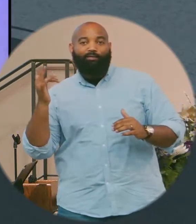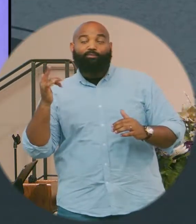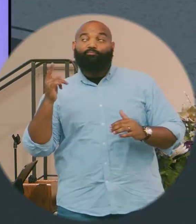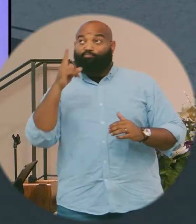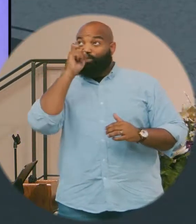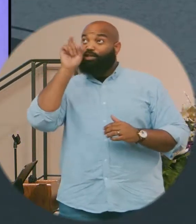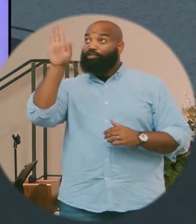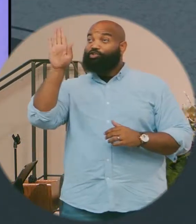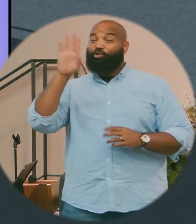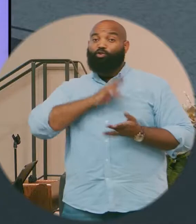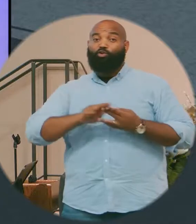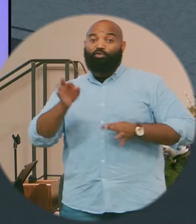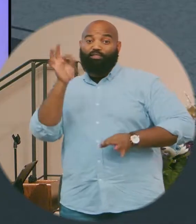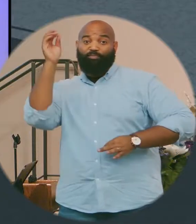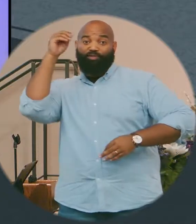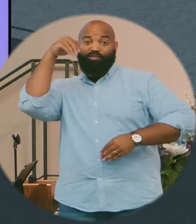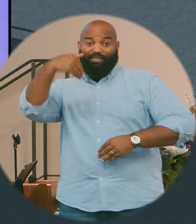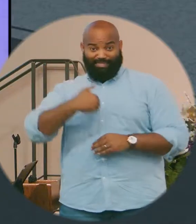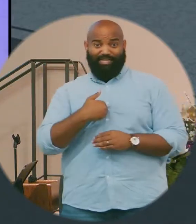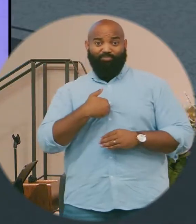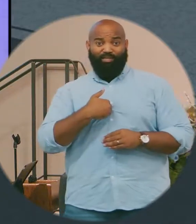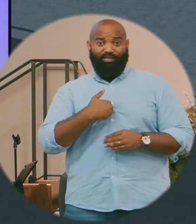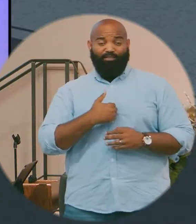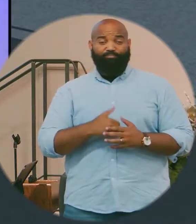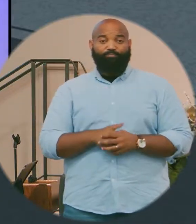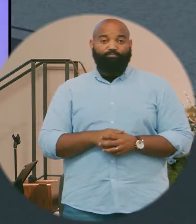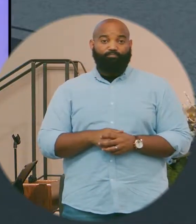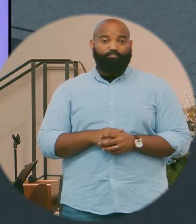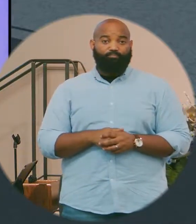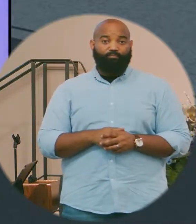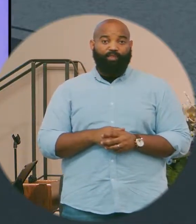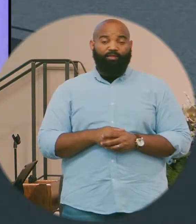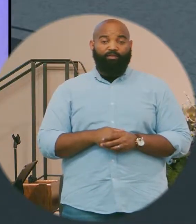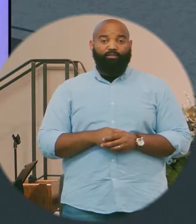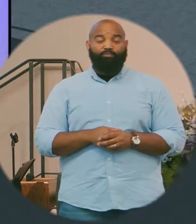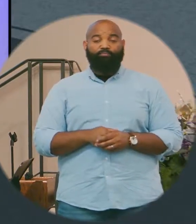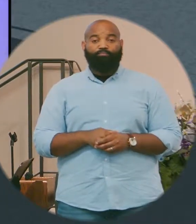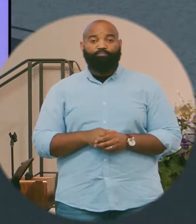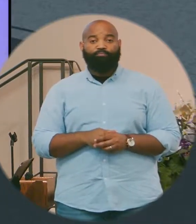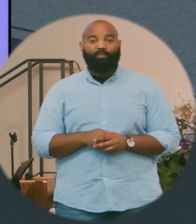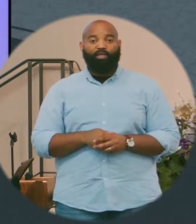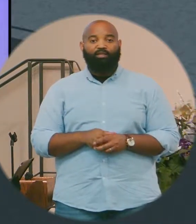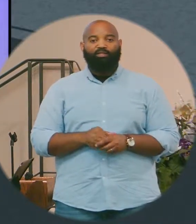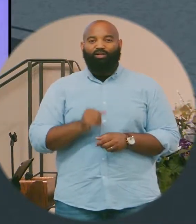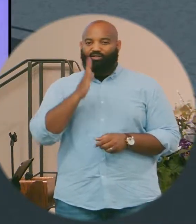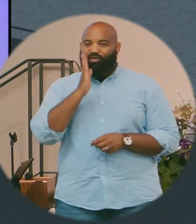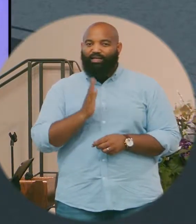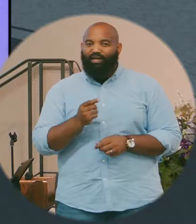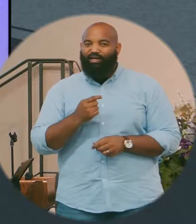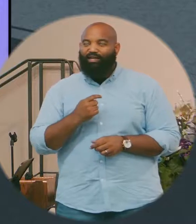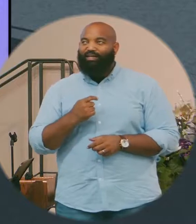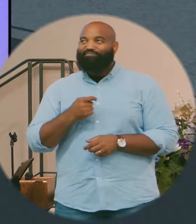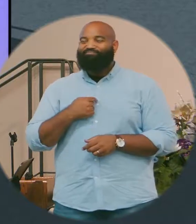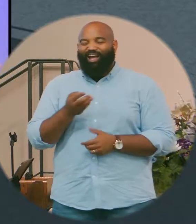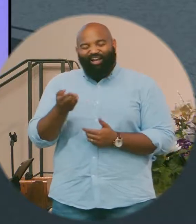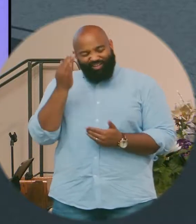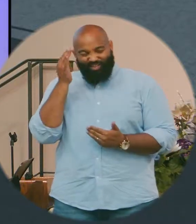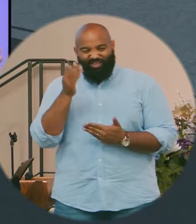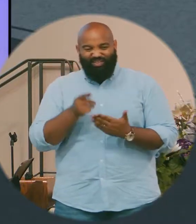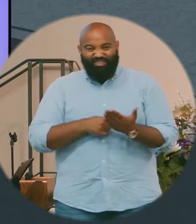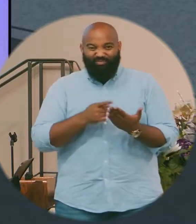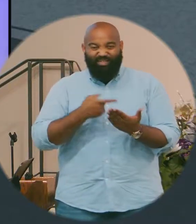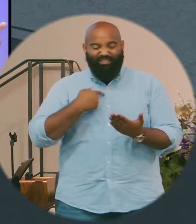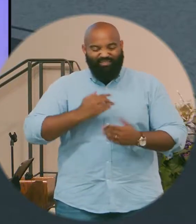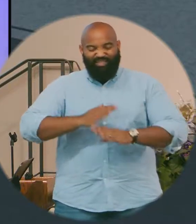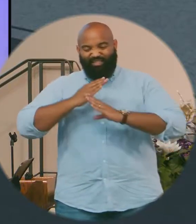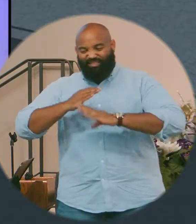in me. It's some things I haven't done for the situation to work out, God. Father, you're going to do your part, but give me the